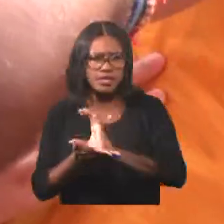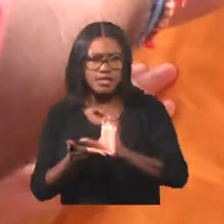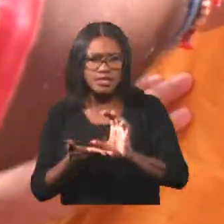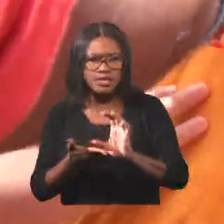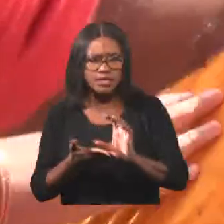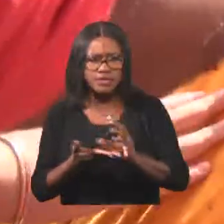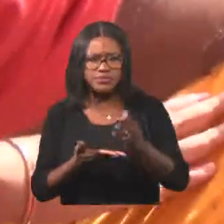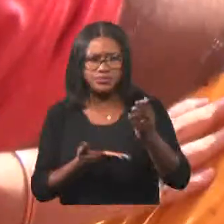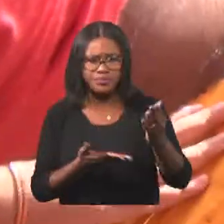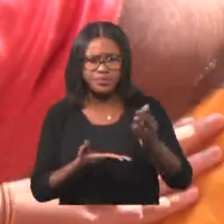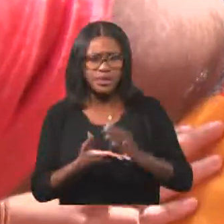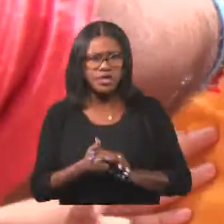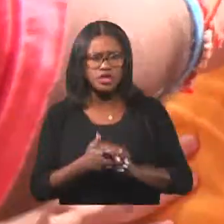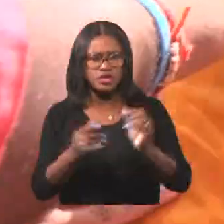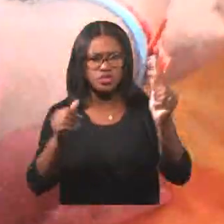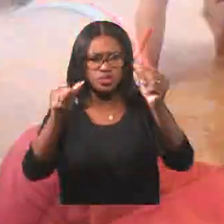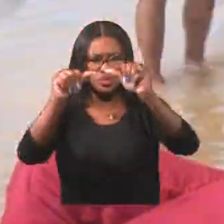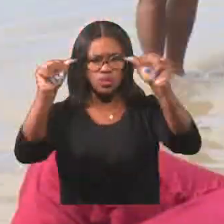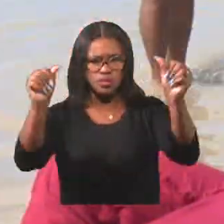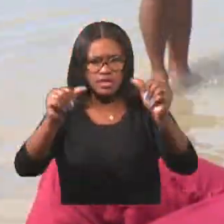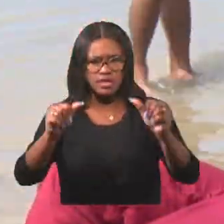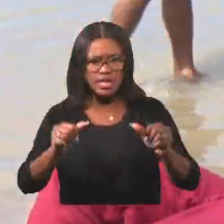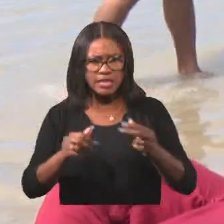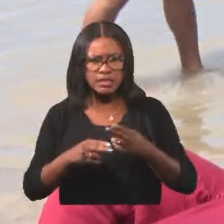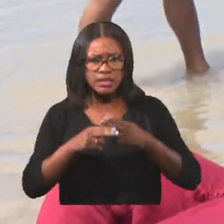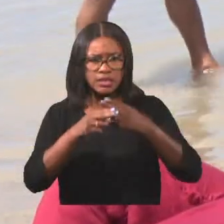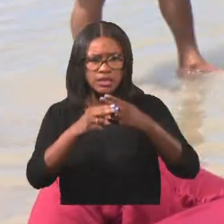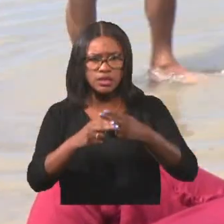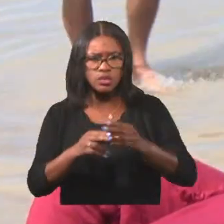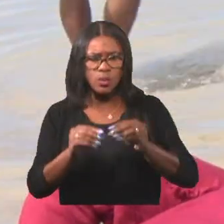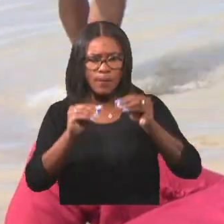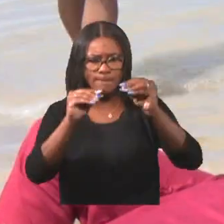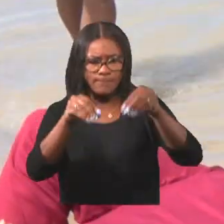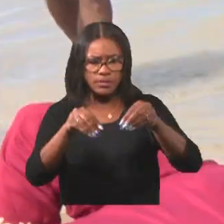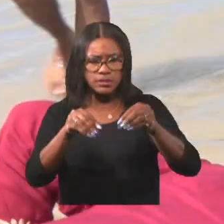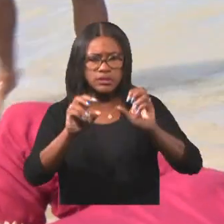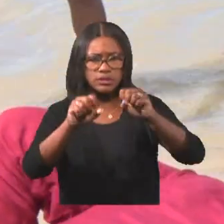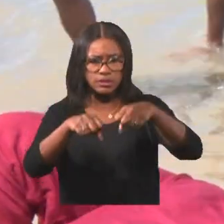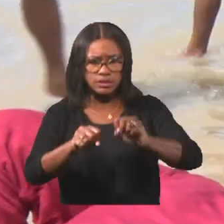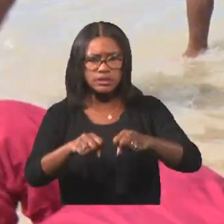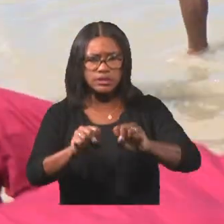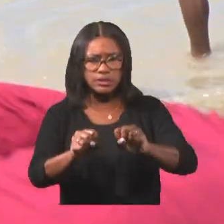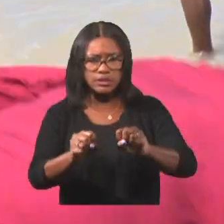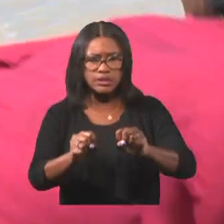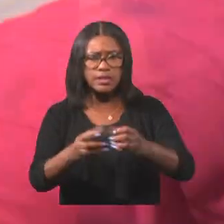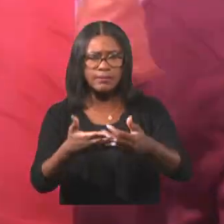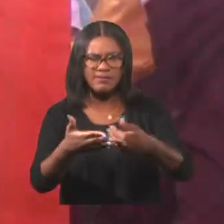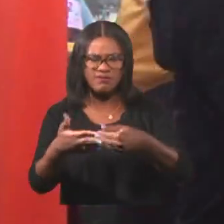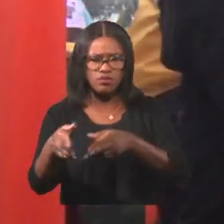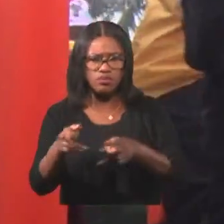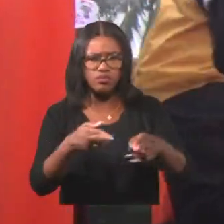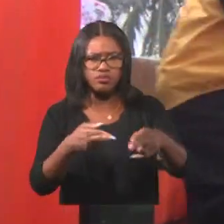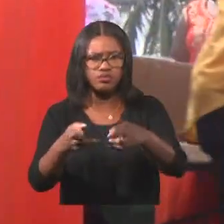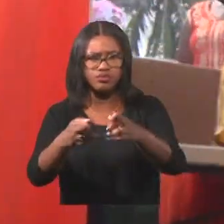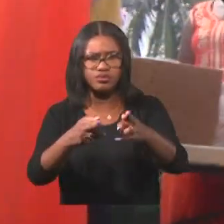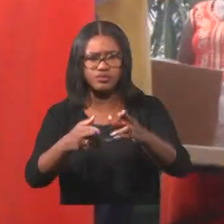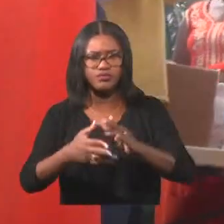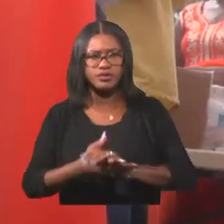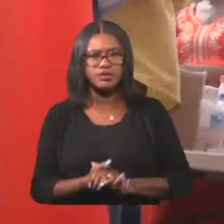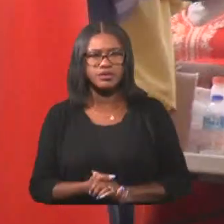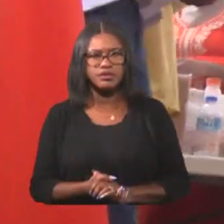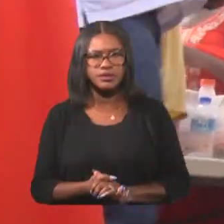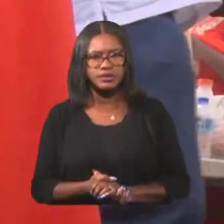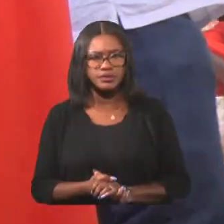end with murtis or Hindu statues being set adrift on a body of water, previously rivers. Lord Ganesh